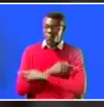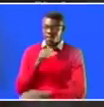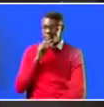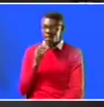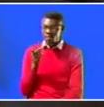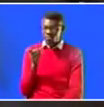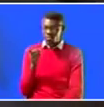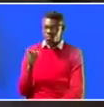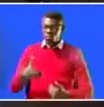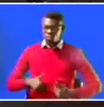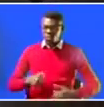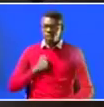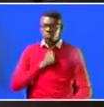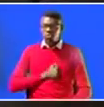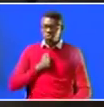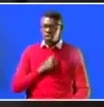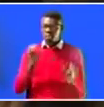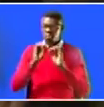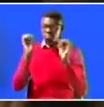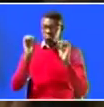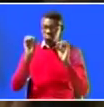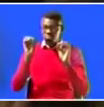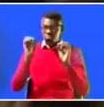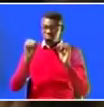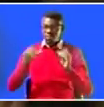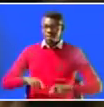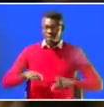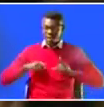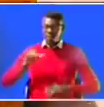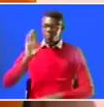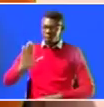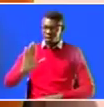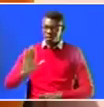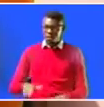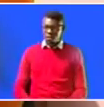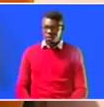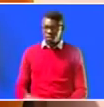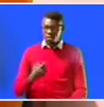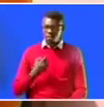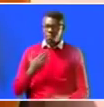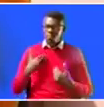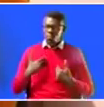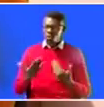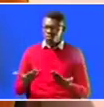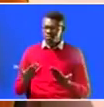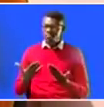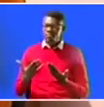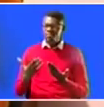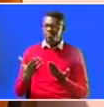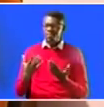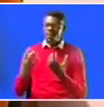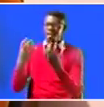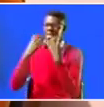is unapologetic about how he chooses to live his life. I think I've been called basically evil. I mean, I